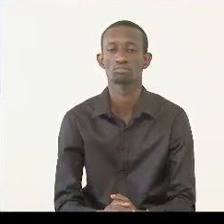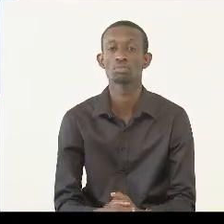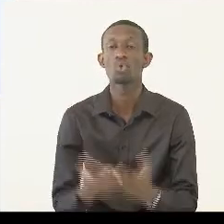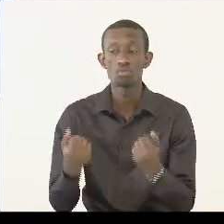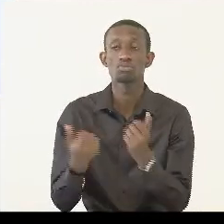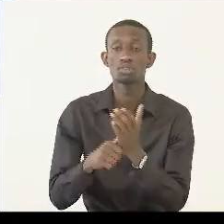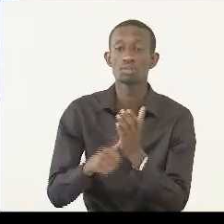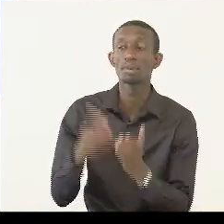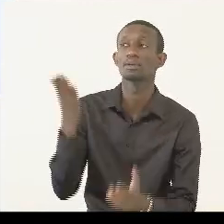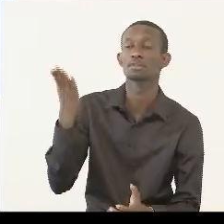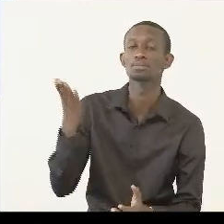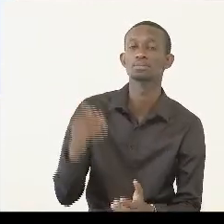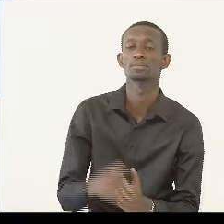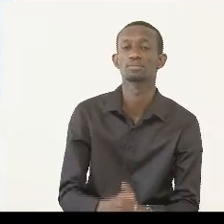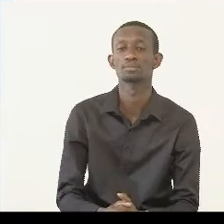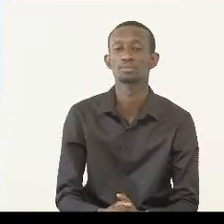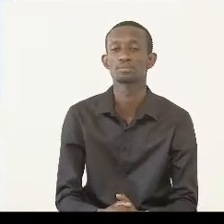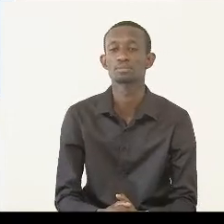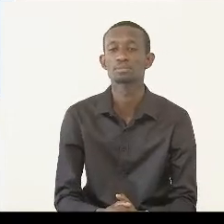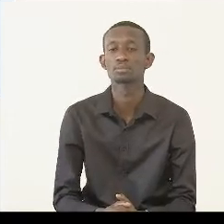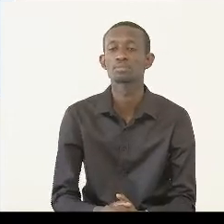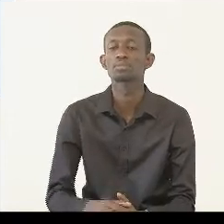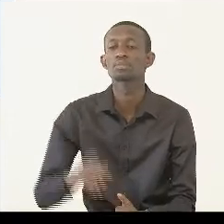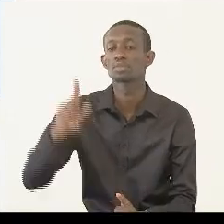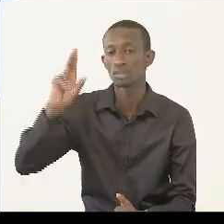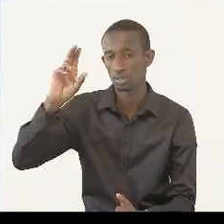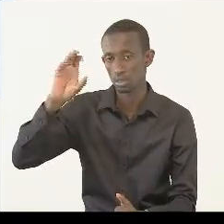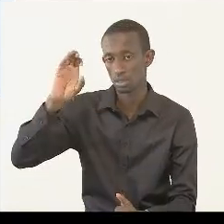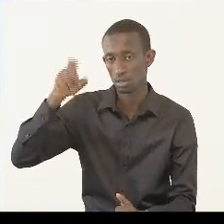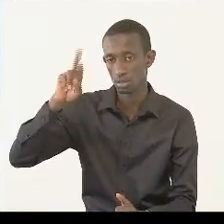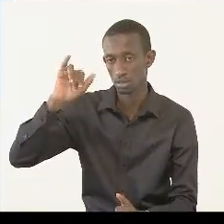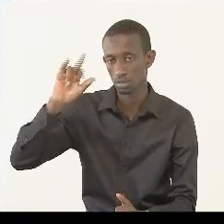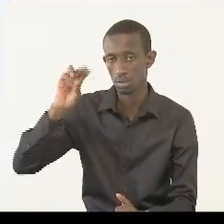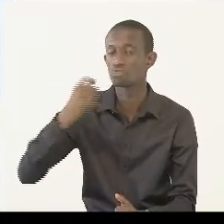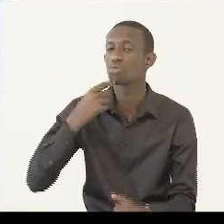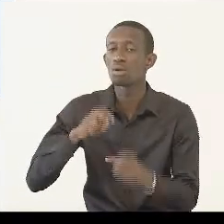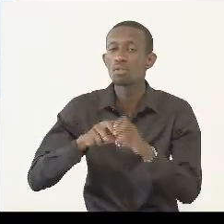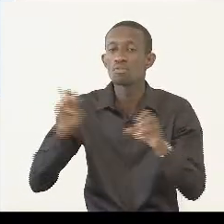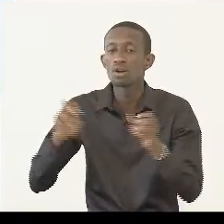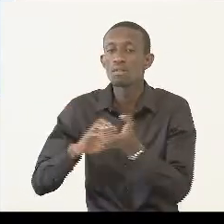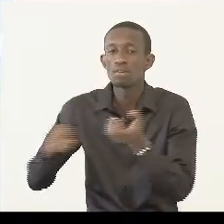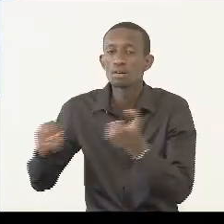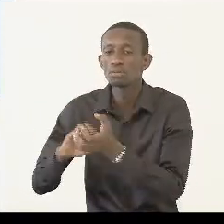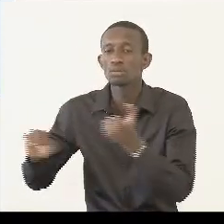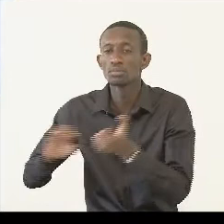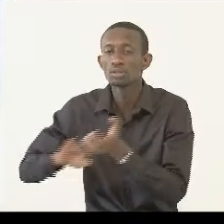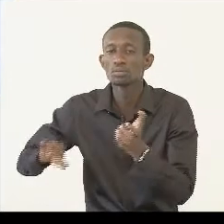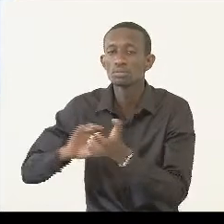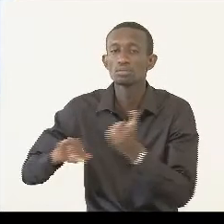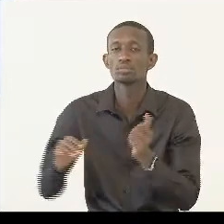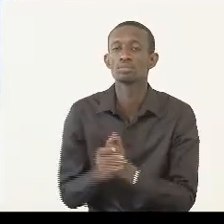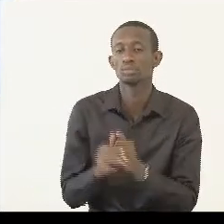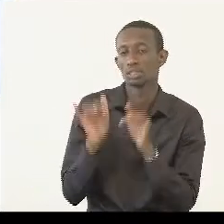here. removes all The primers have to be removed by exonuclease, leaving a gap behind. That has to be